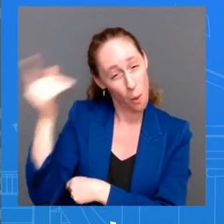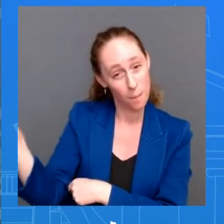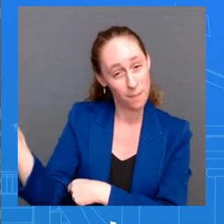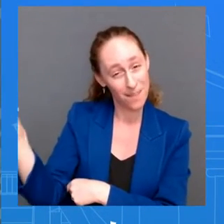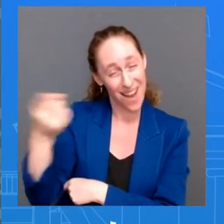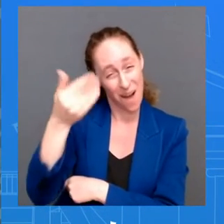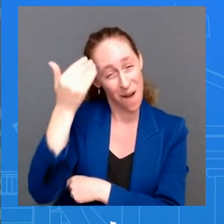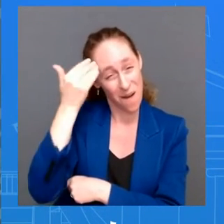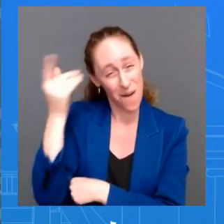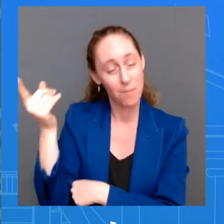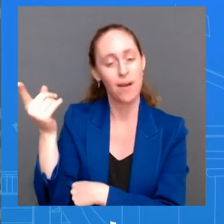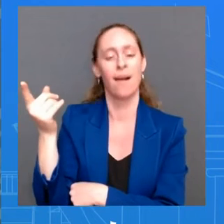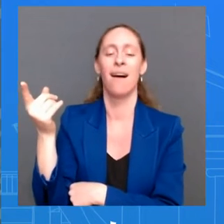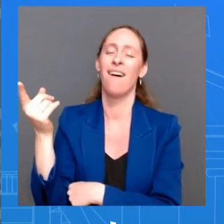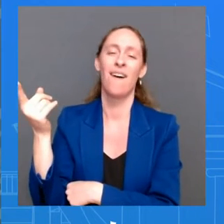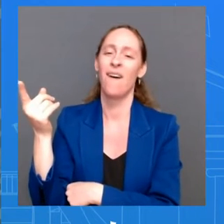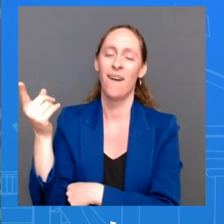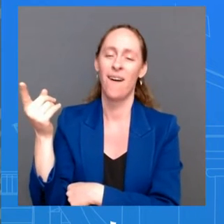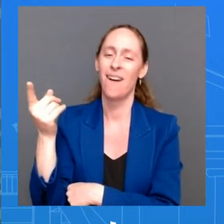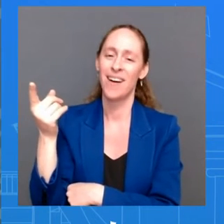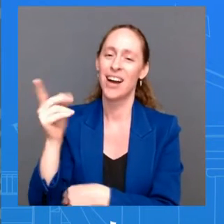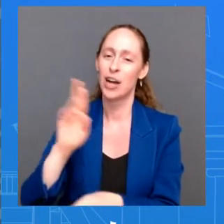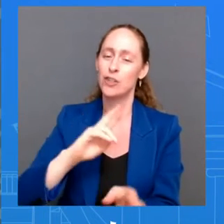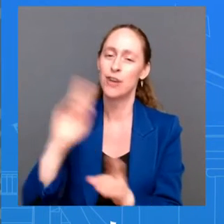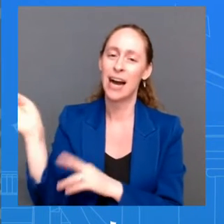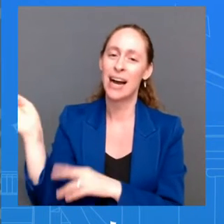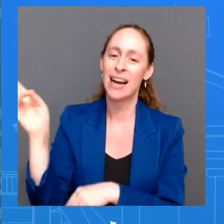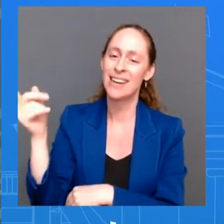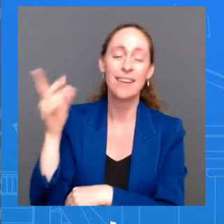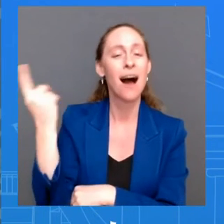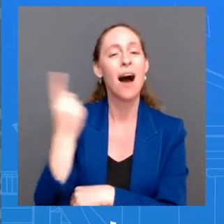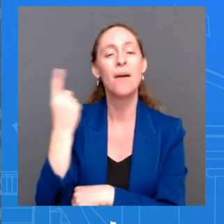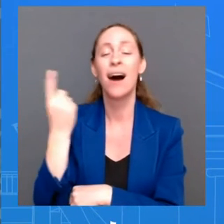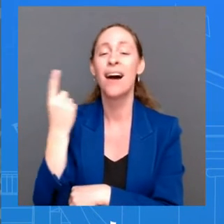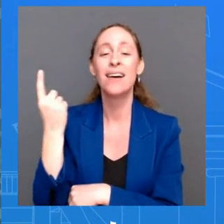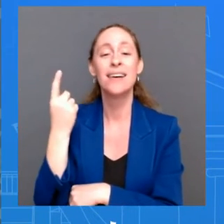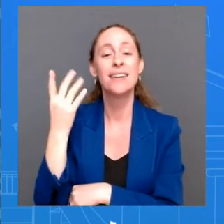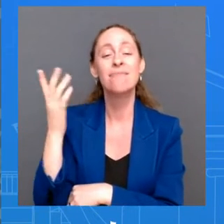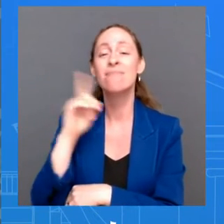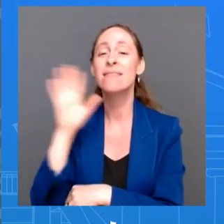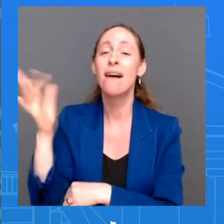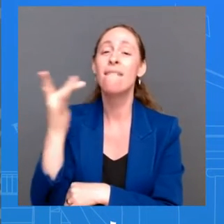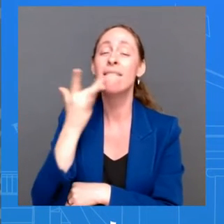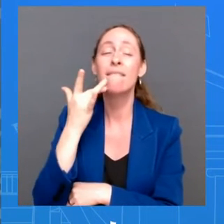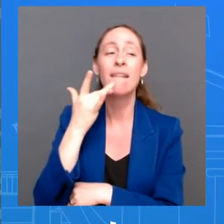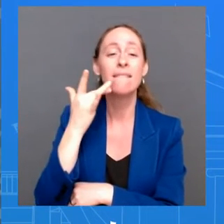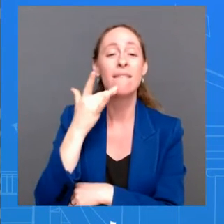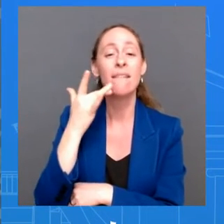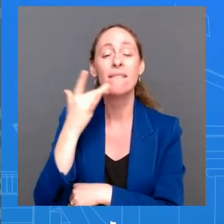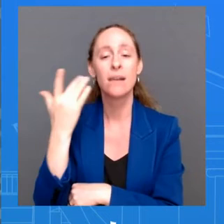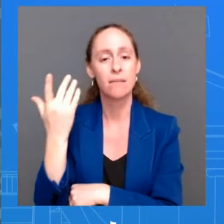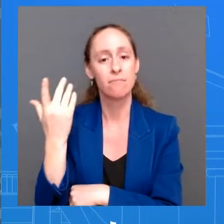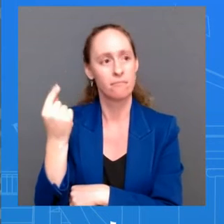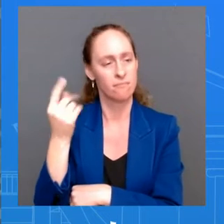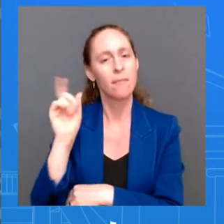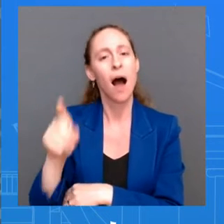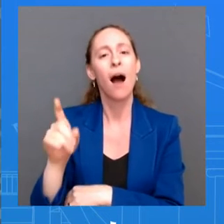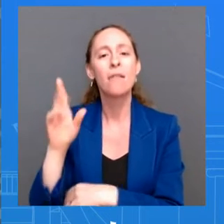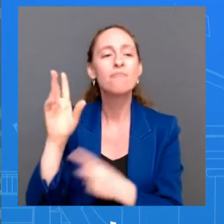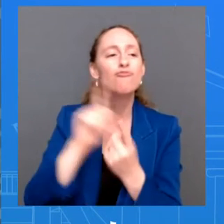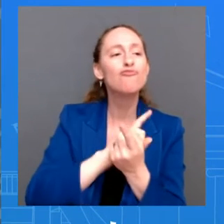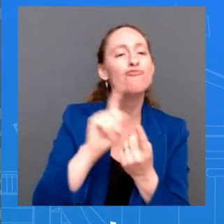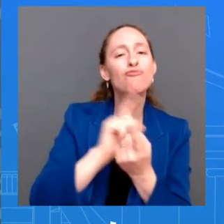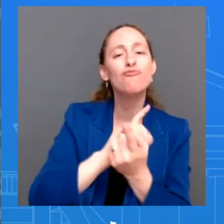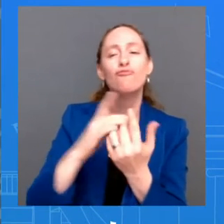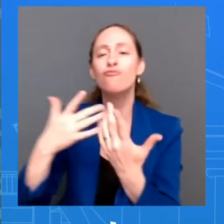of his favorite places to be is to be out there talking directly and engaging with everyday Americans. And so as soon